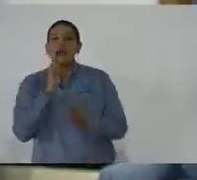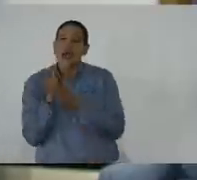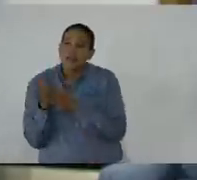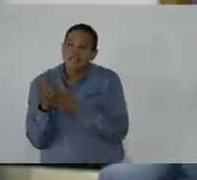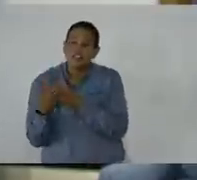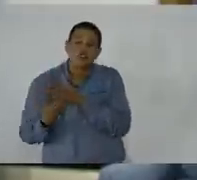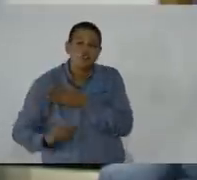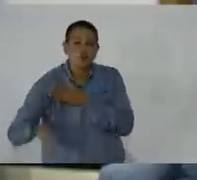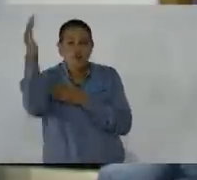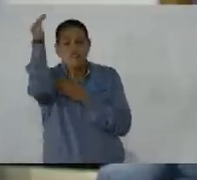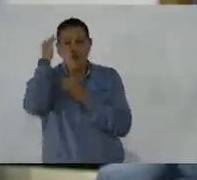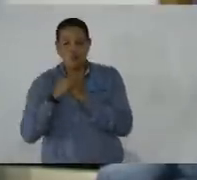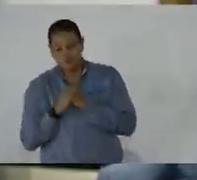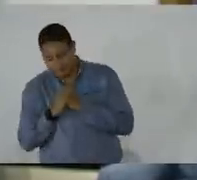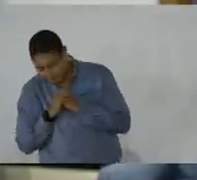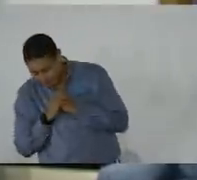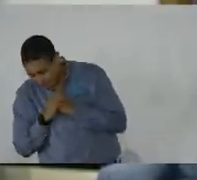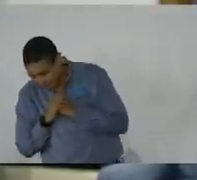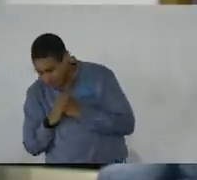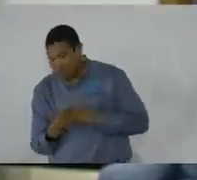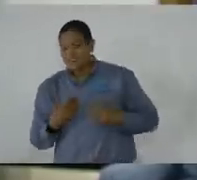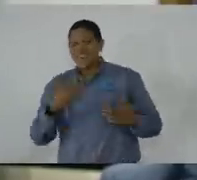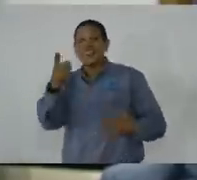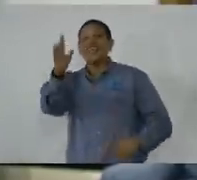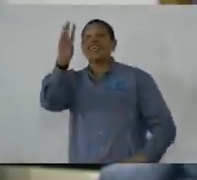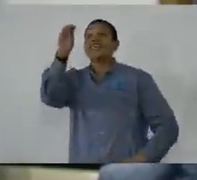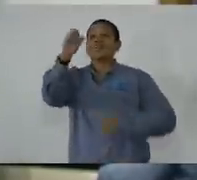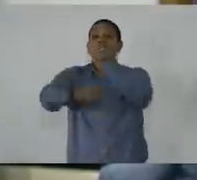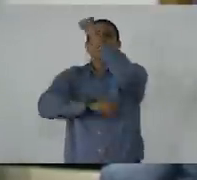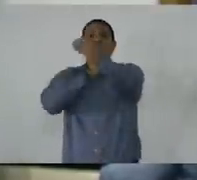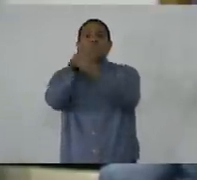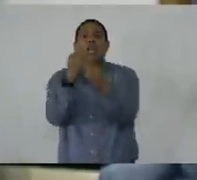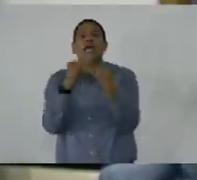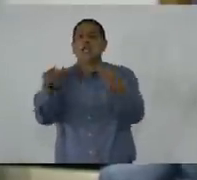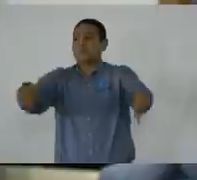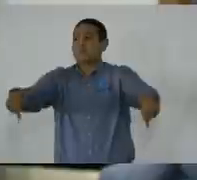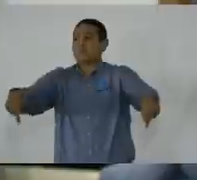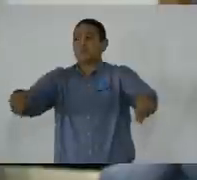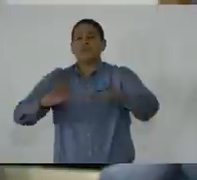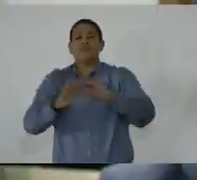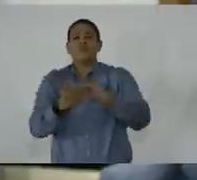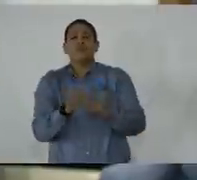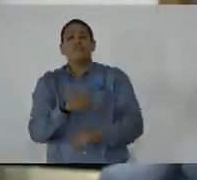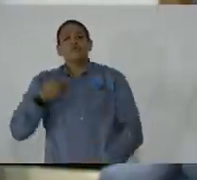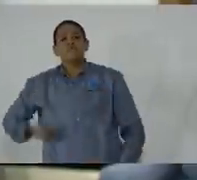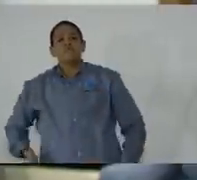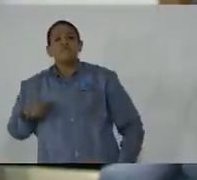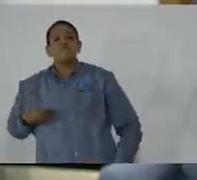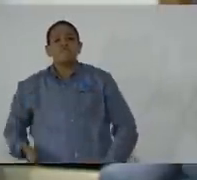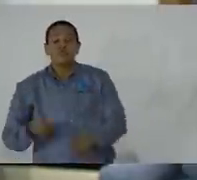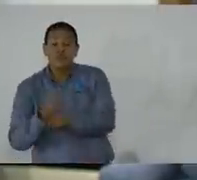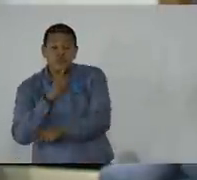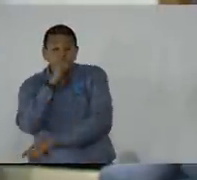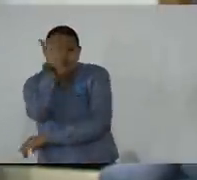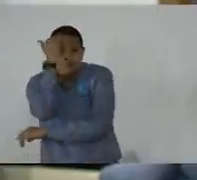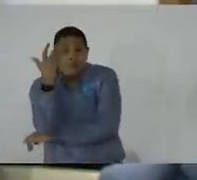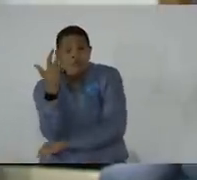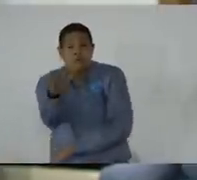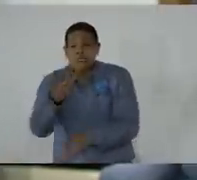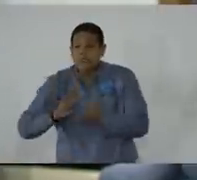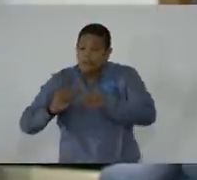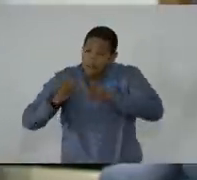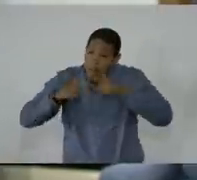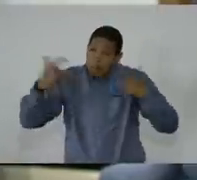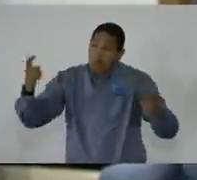going forward. In our 60th year of independence, I am, Madam Speaker, aware of the